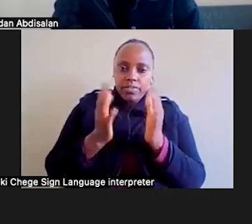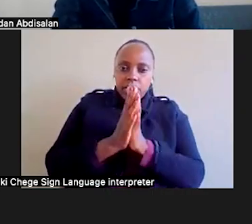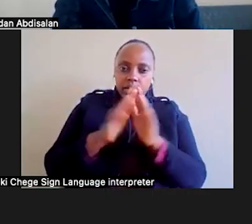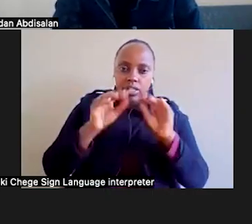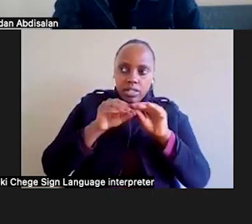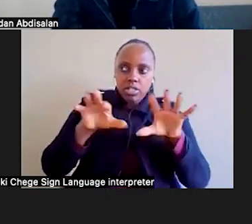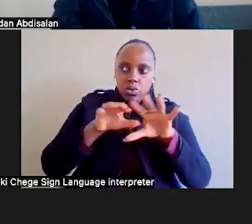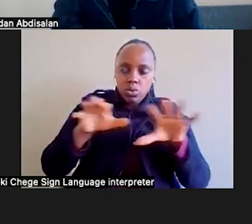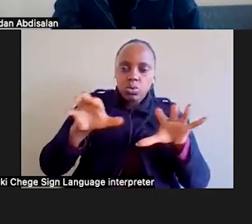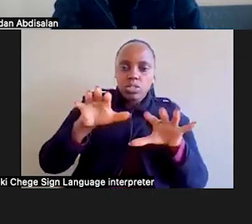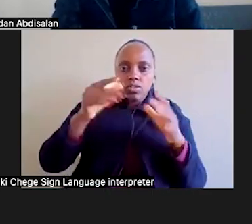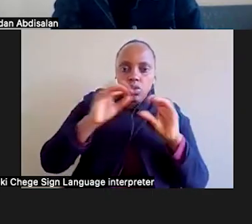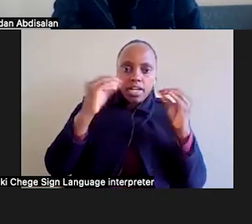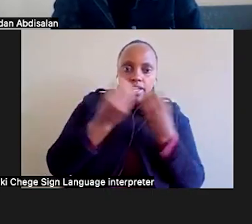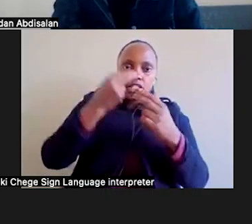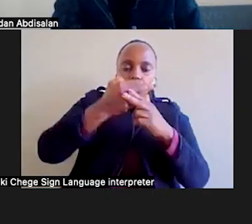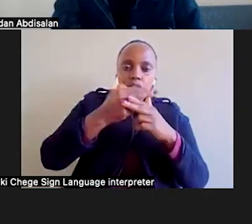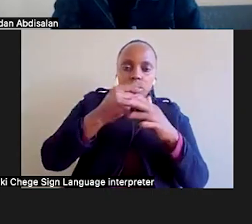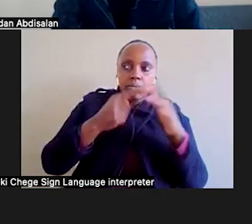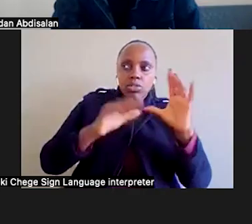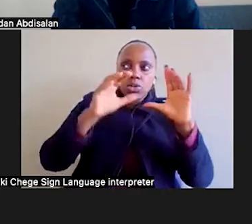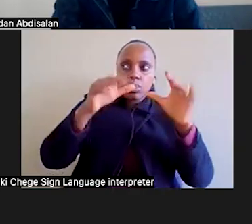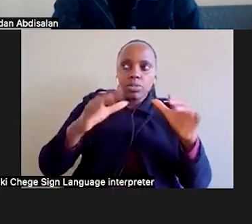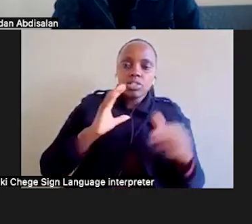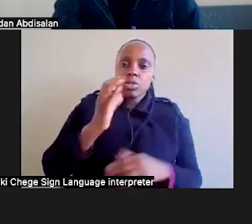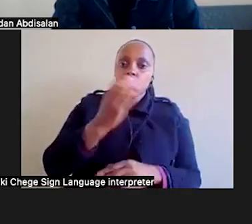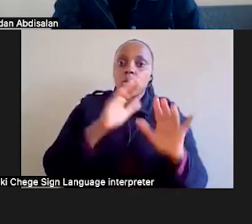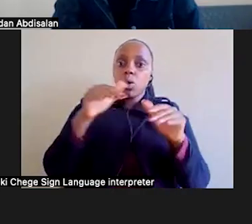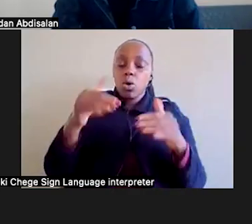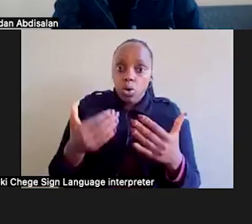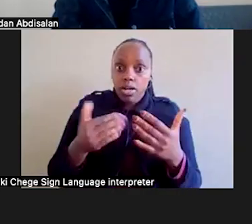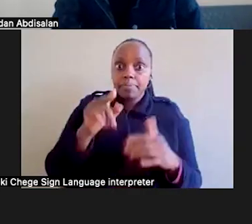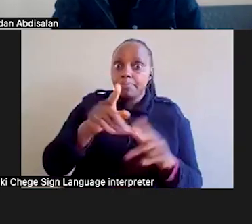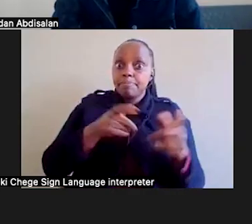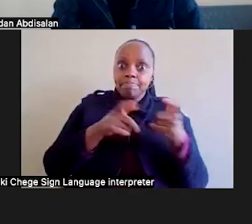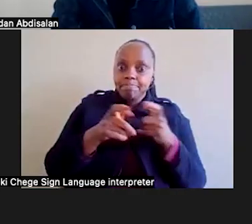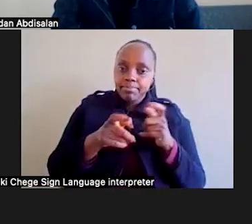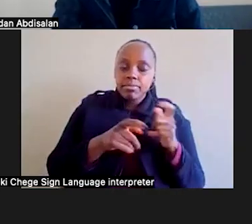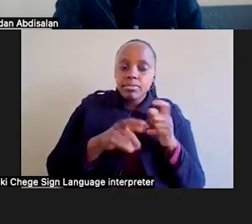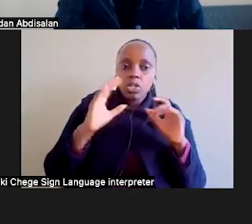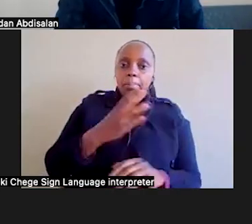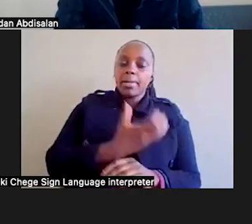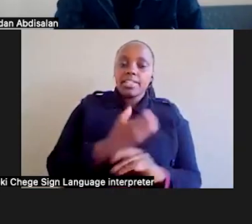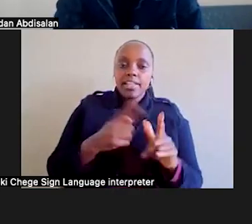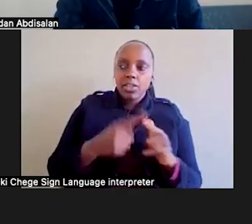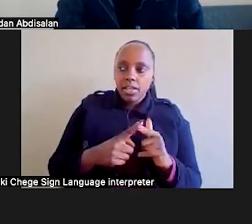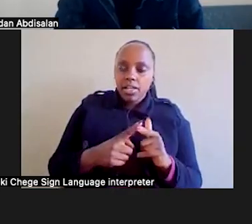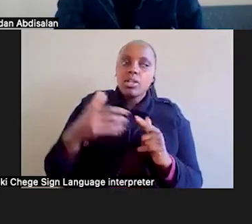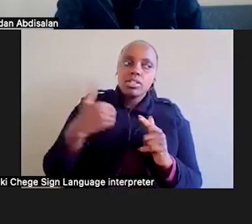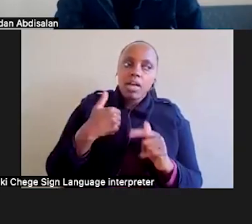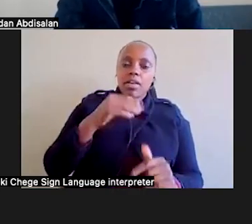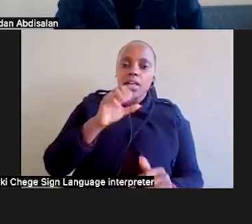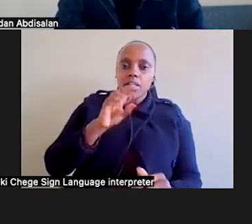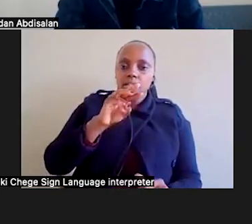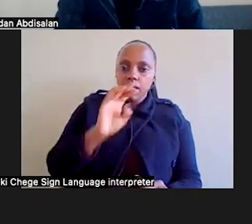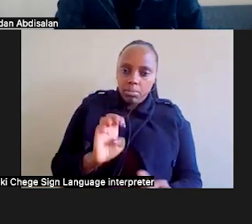community, which we named or known as community committee or district committee. And the mechanisms